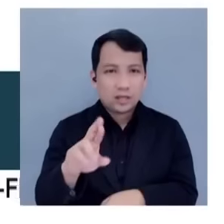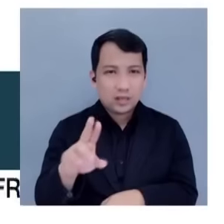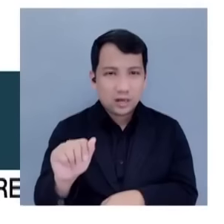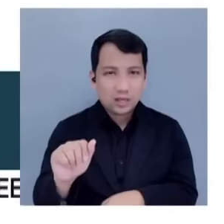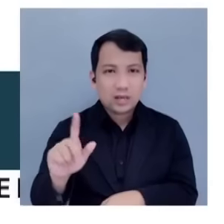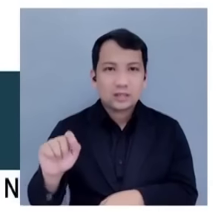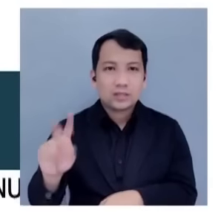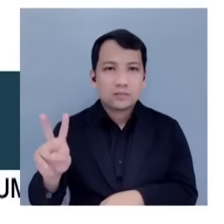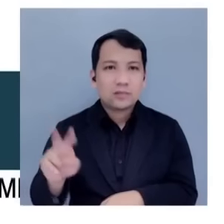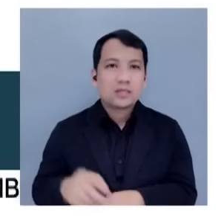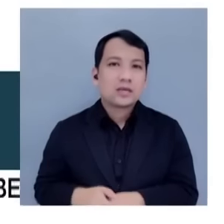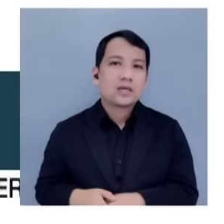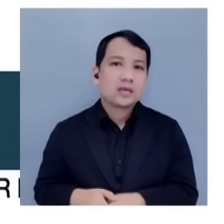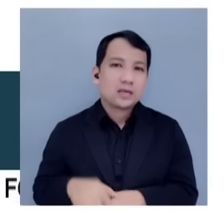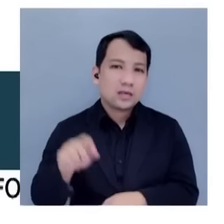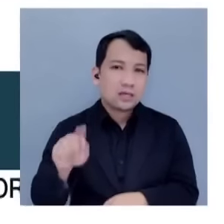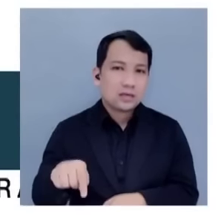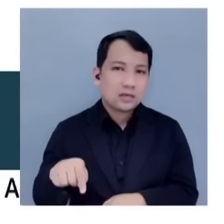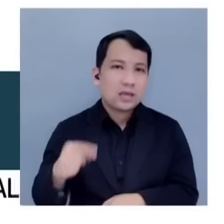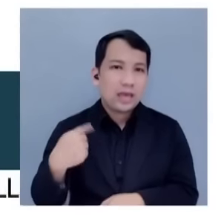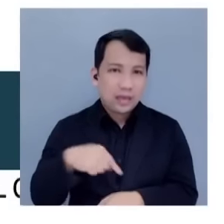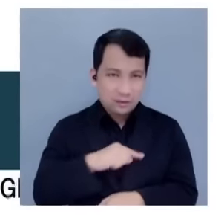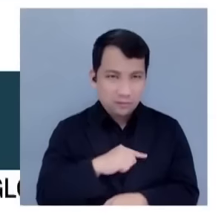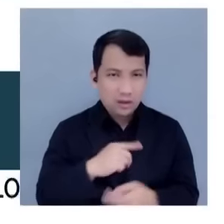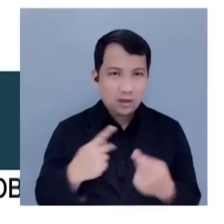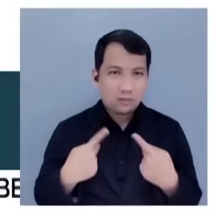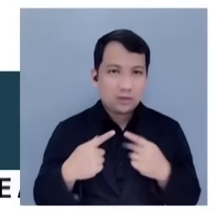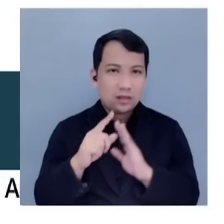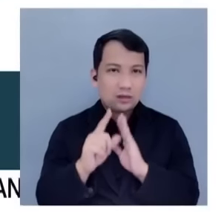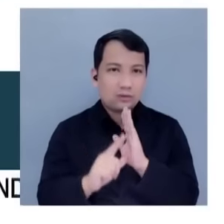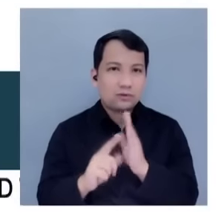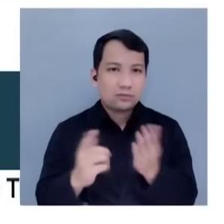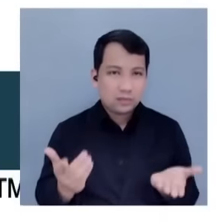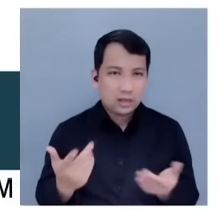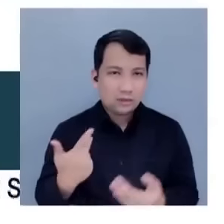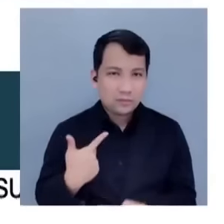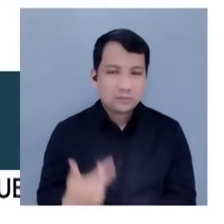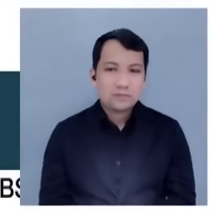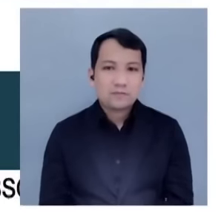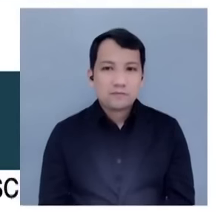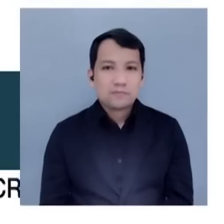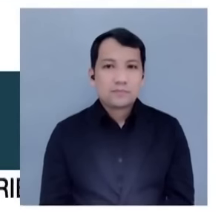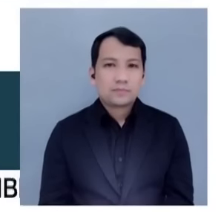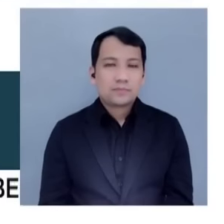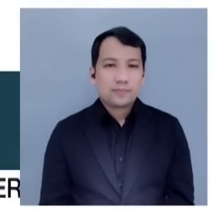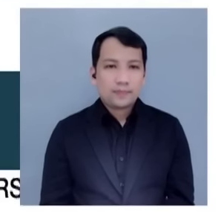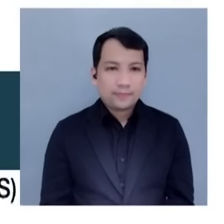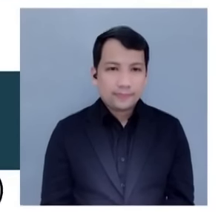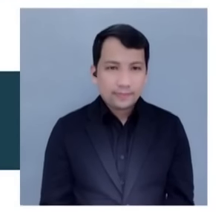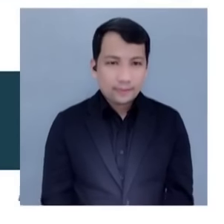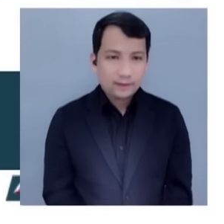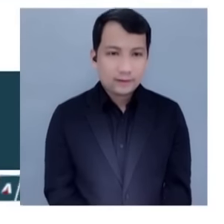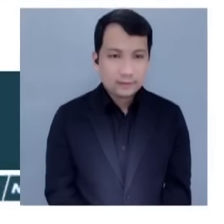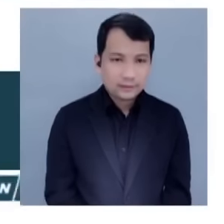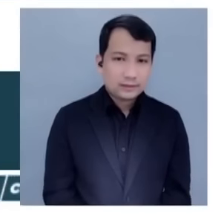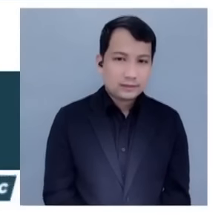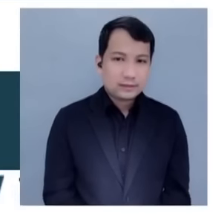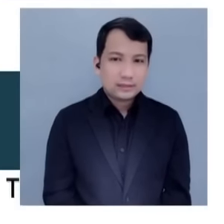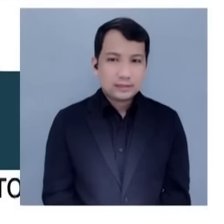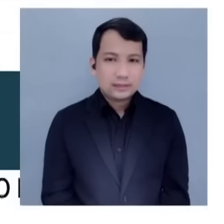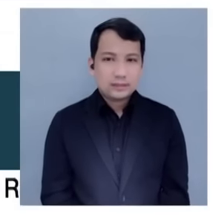law that we have today. You know, obviously, if it was decriminalized, I have, you